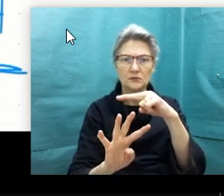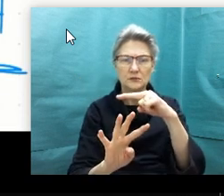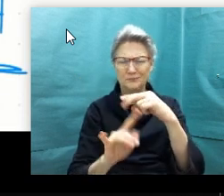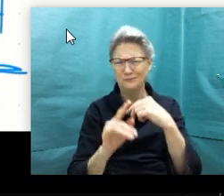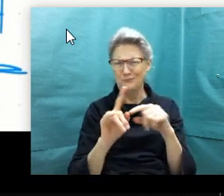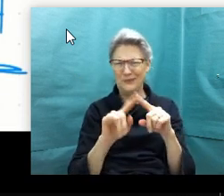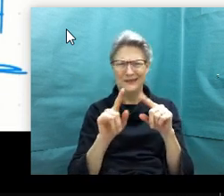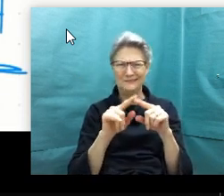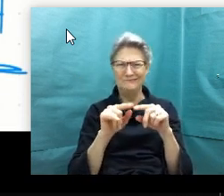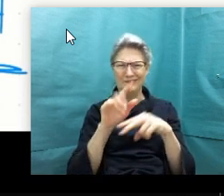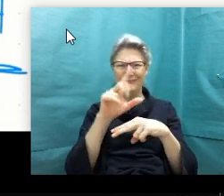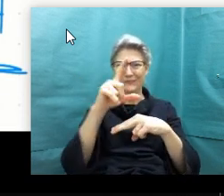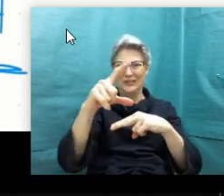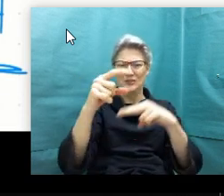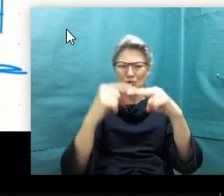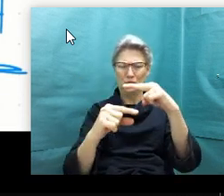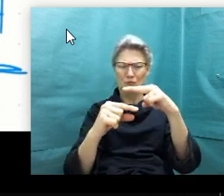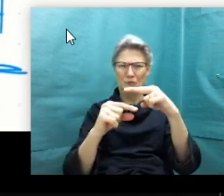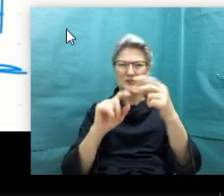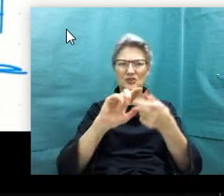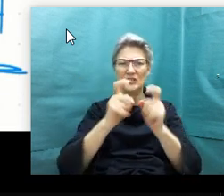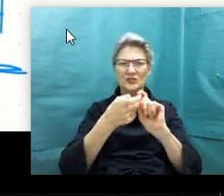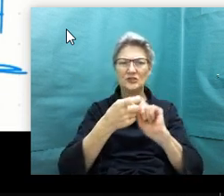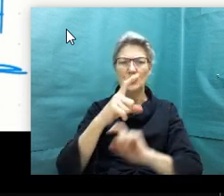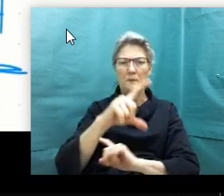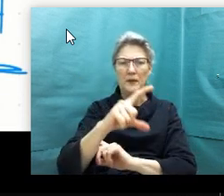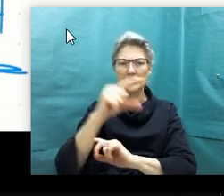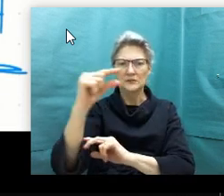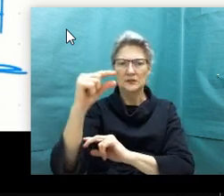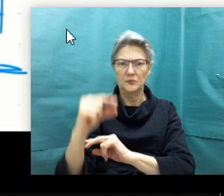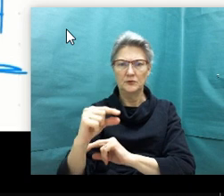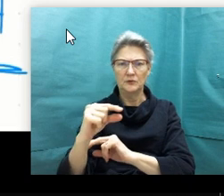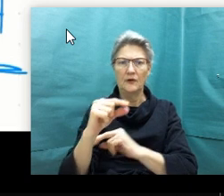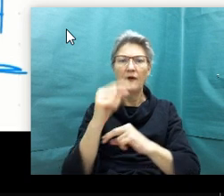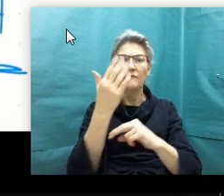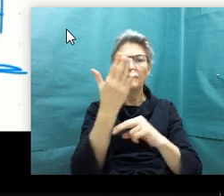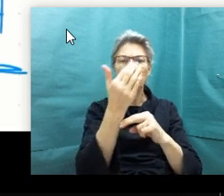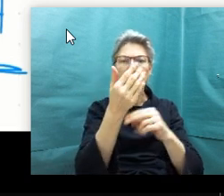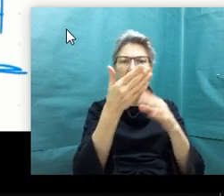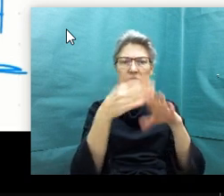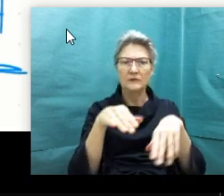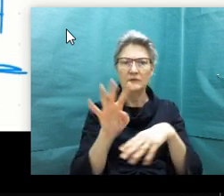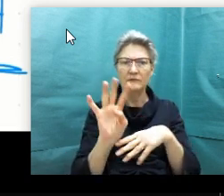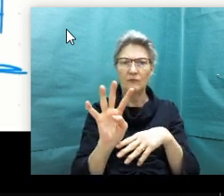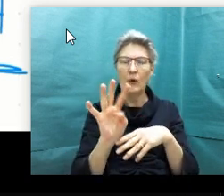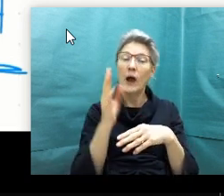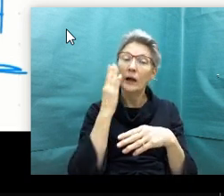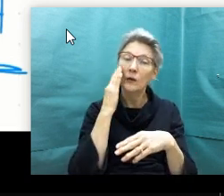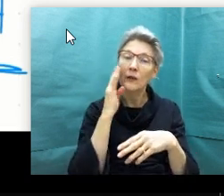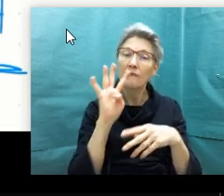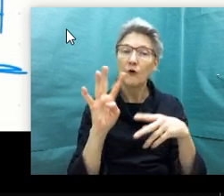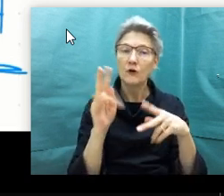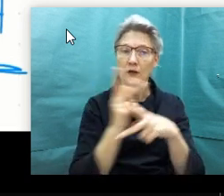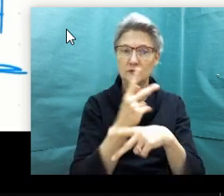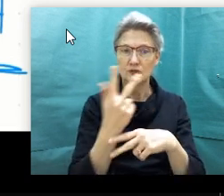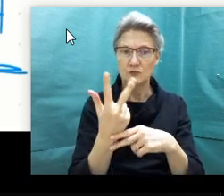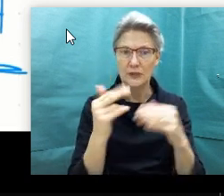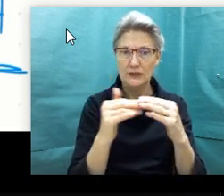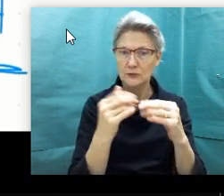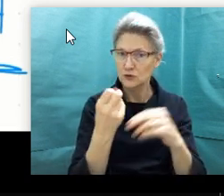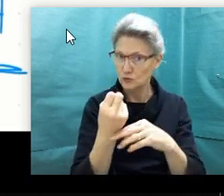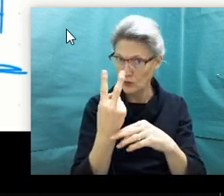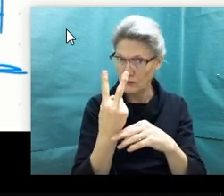that. Turn that back into a mixed number. Well, 15 divided by 4. I know that 4 times 3